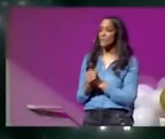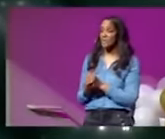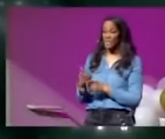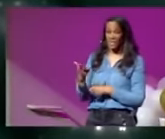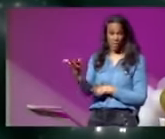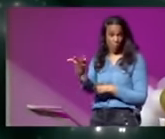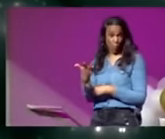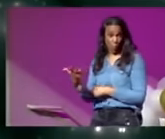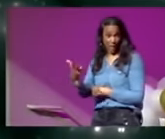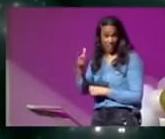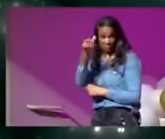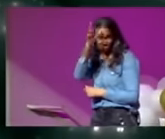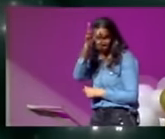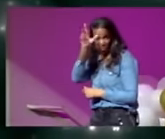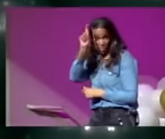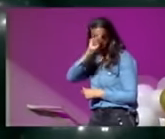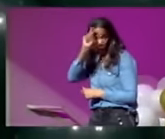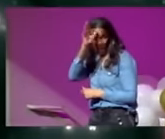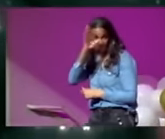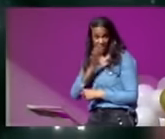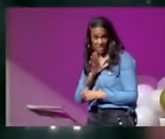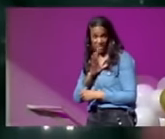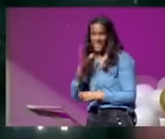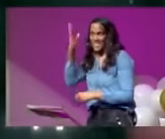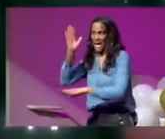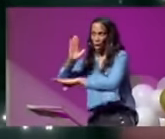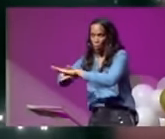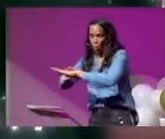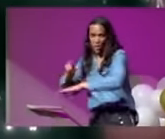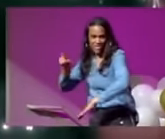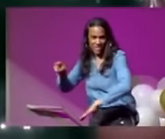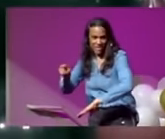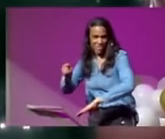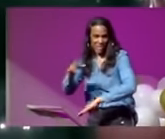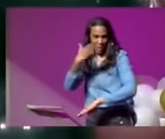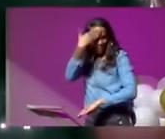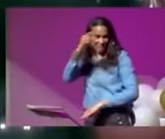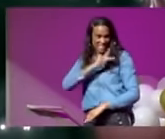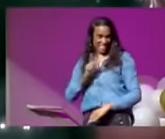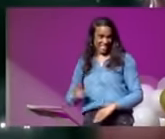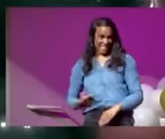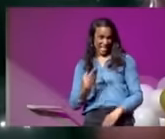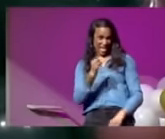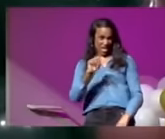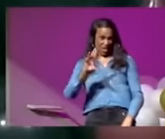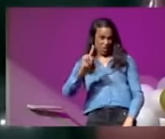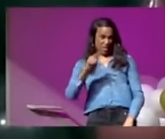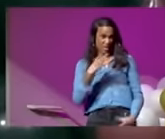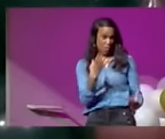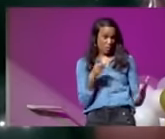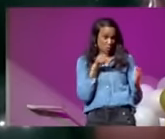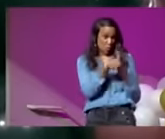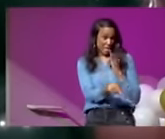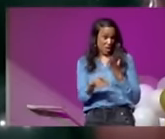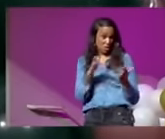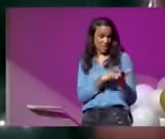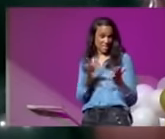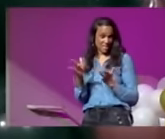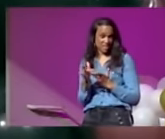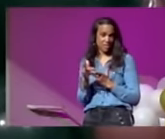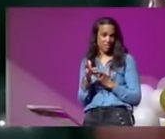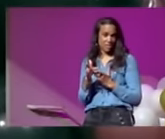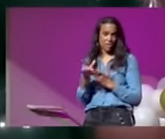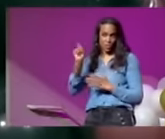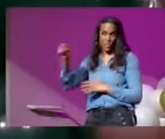the wise men. I'm about to shout right here about Herod and say, Herod is a lowlife. You need to go back